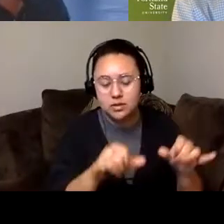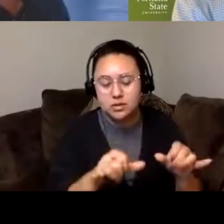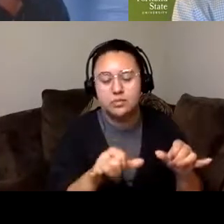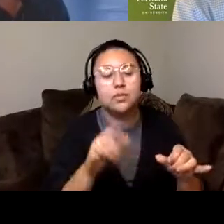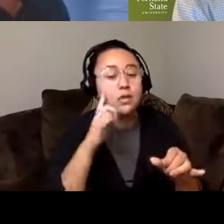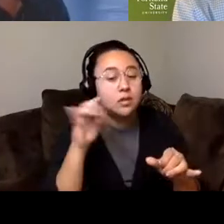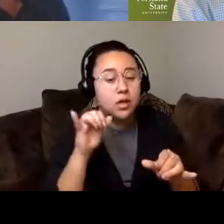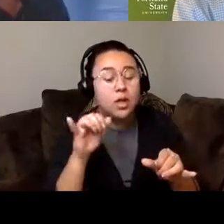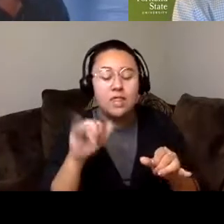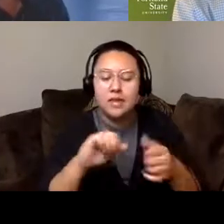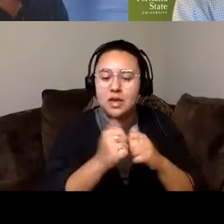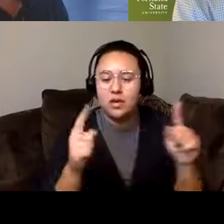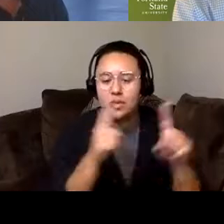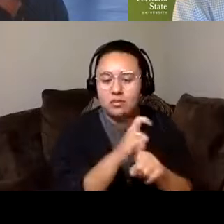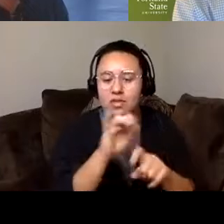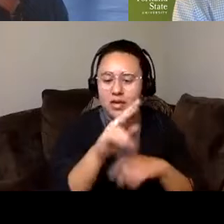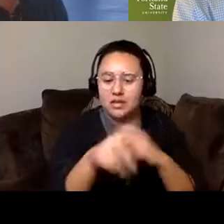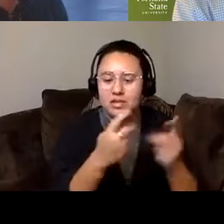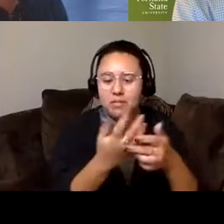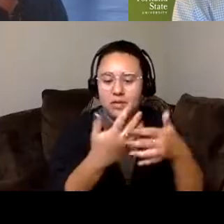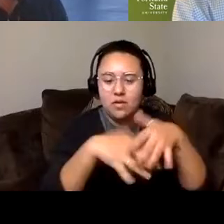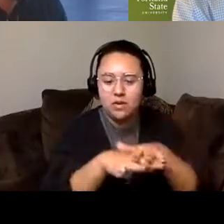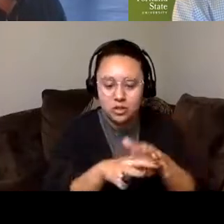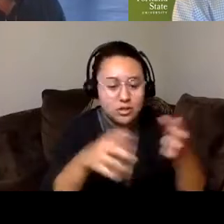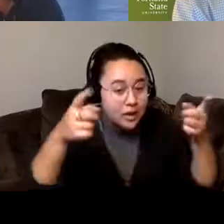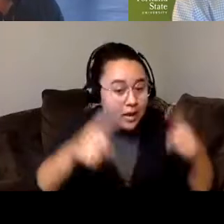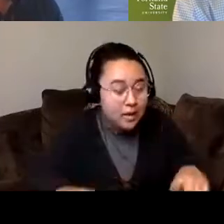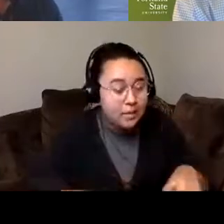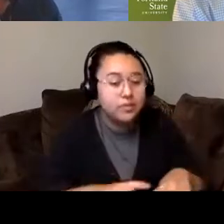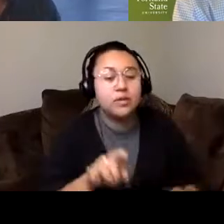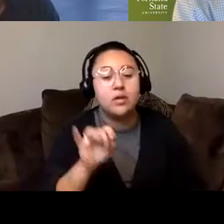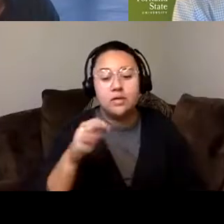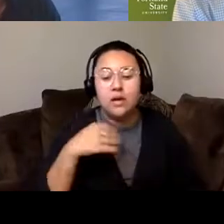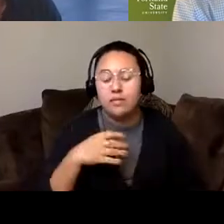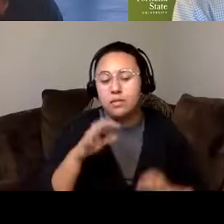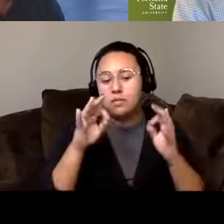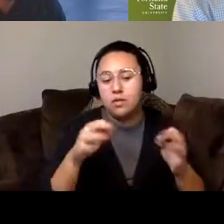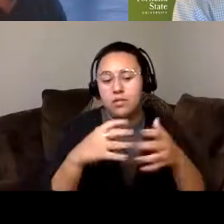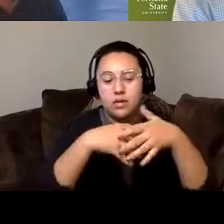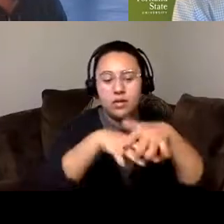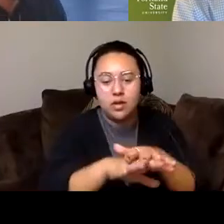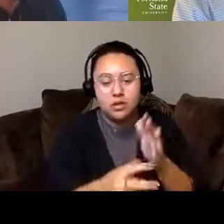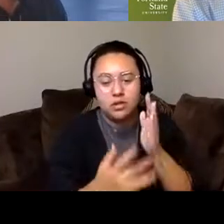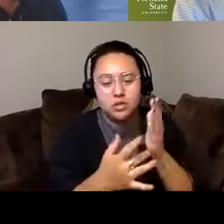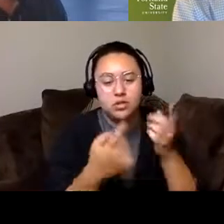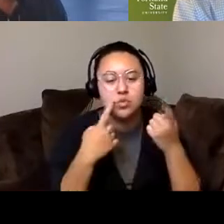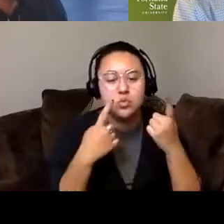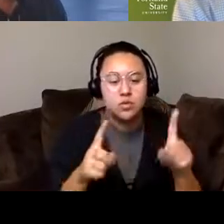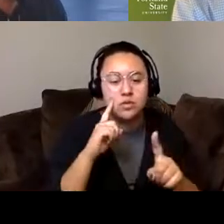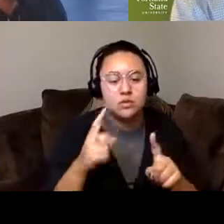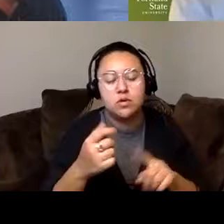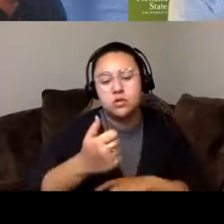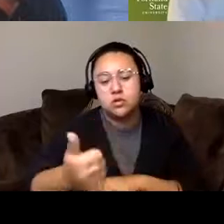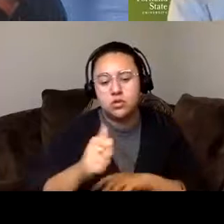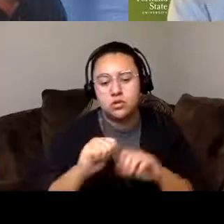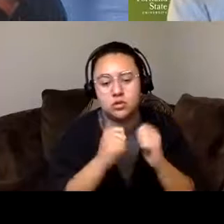of this type of integration occur. But when you have the perfect alignment, when the technology works on the transit agency's end